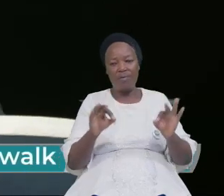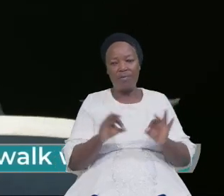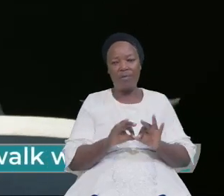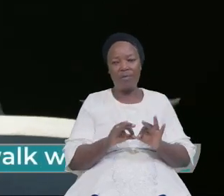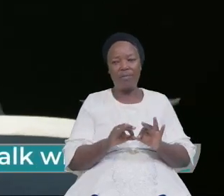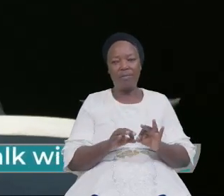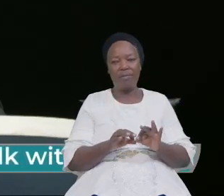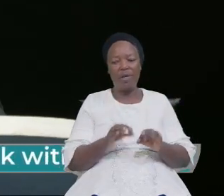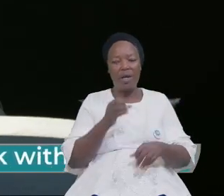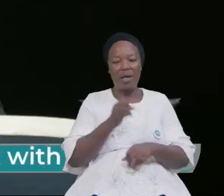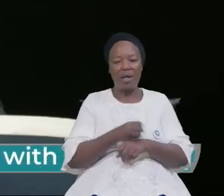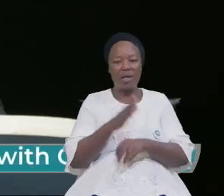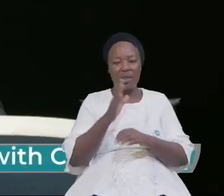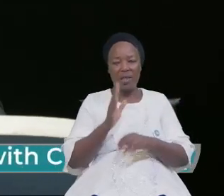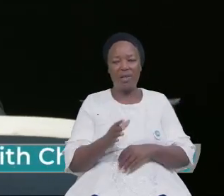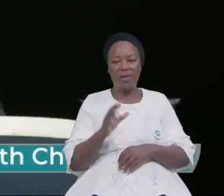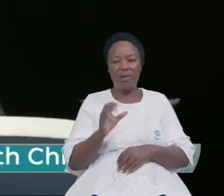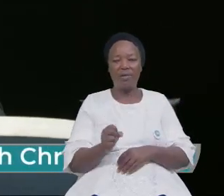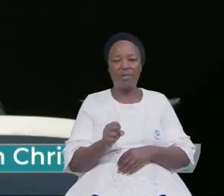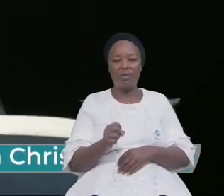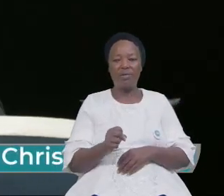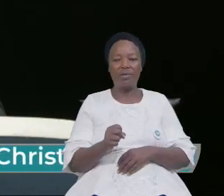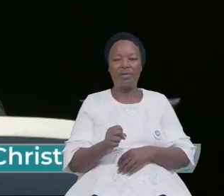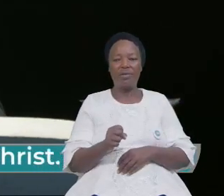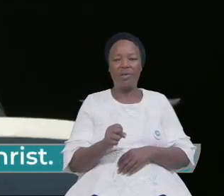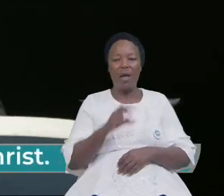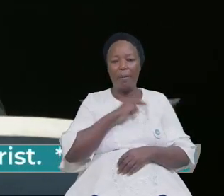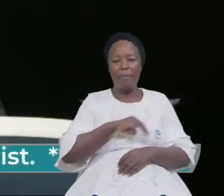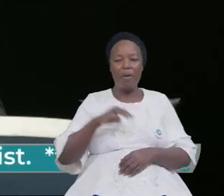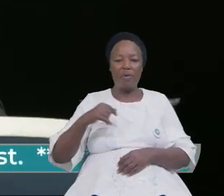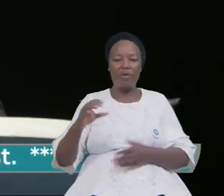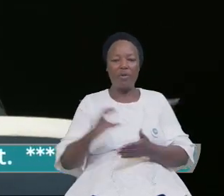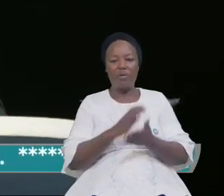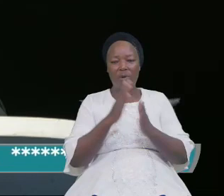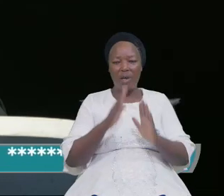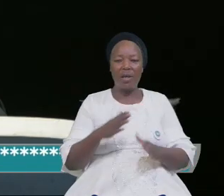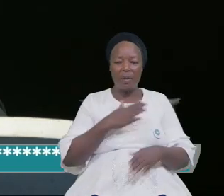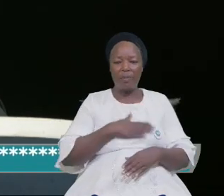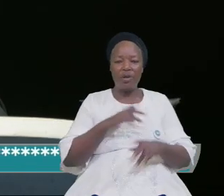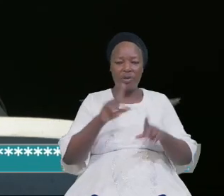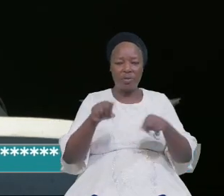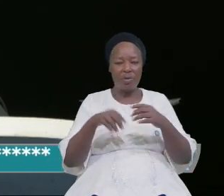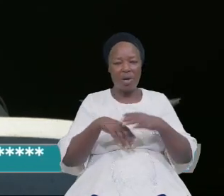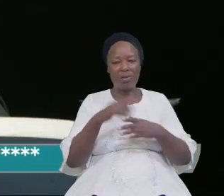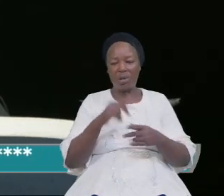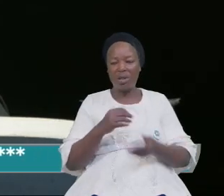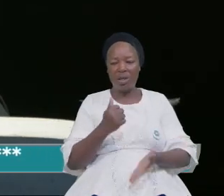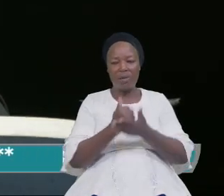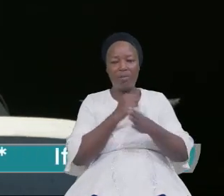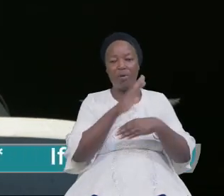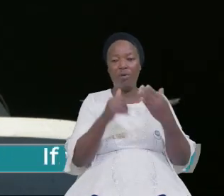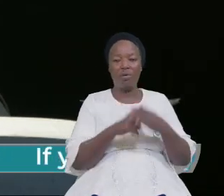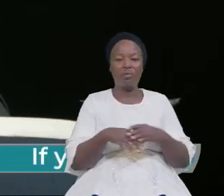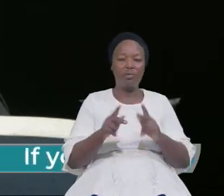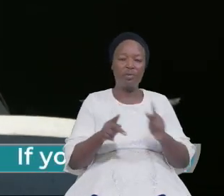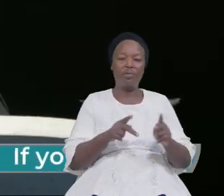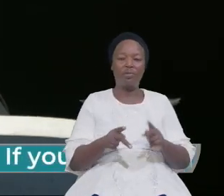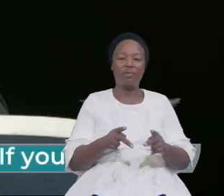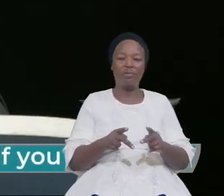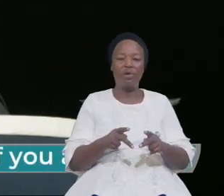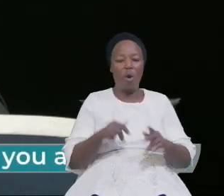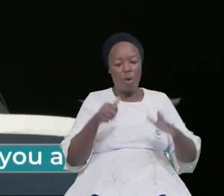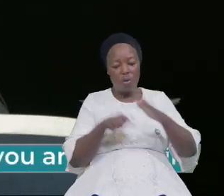Counselors, member of the choir, please, let's pray to all the feet under the tree,